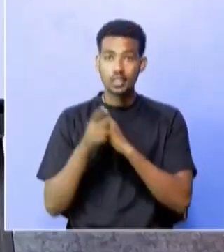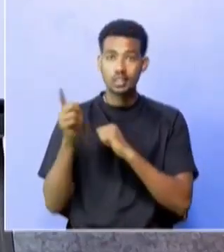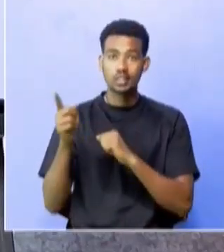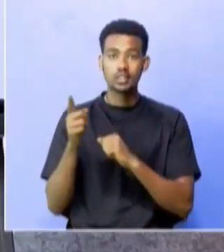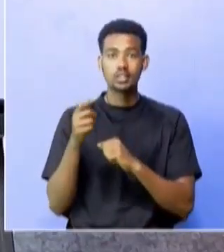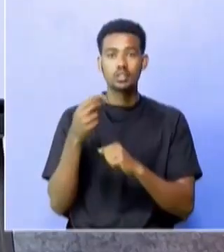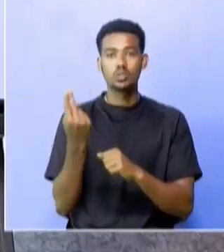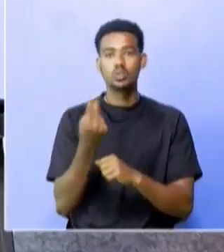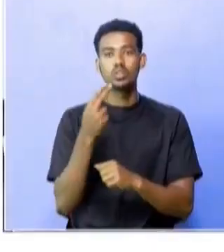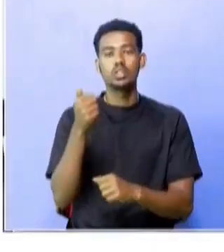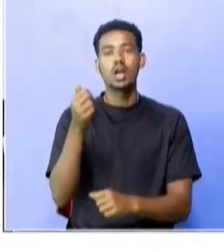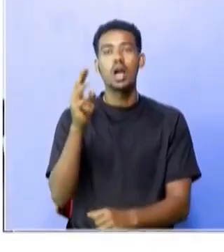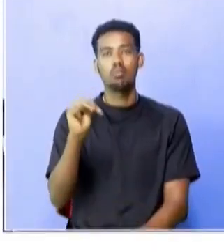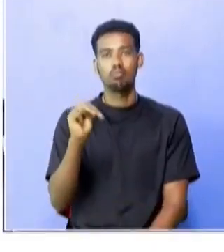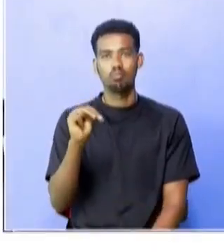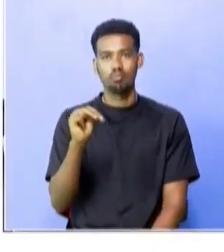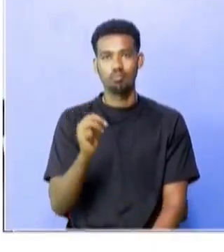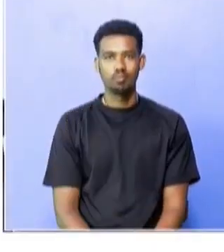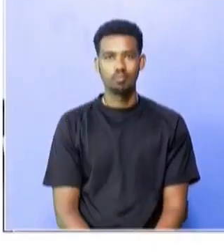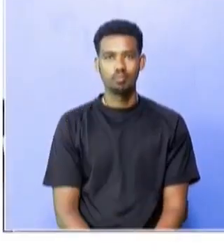am.